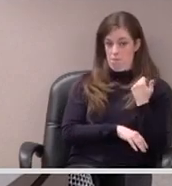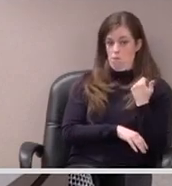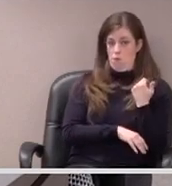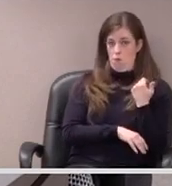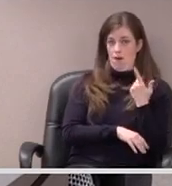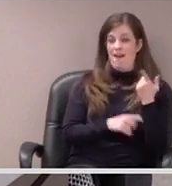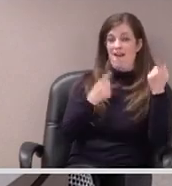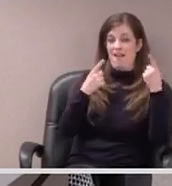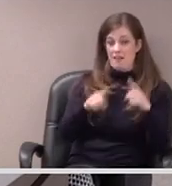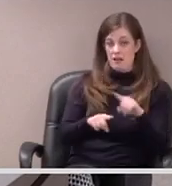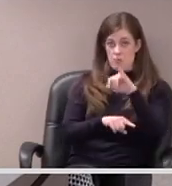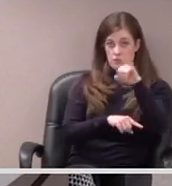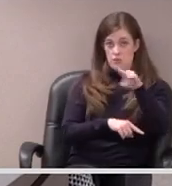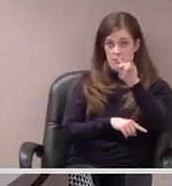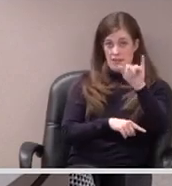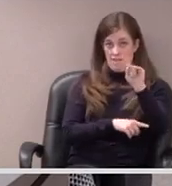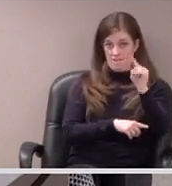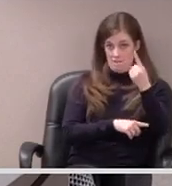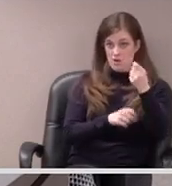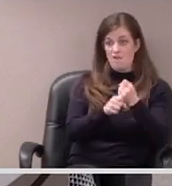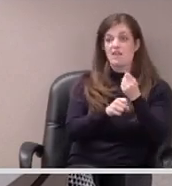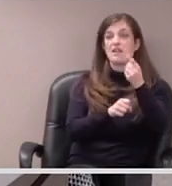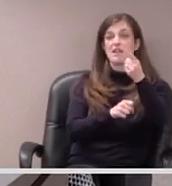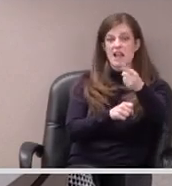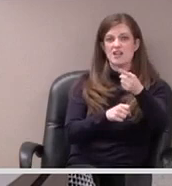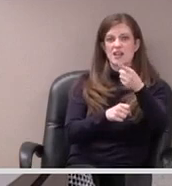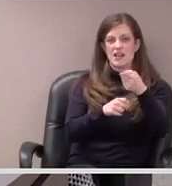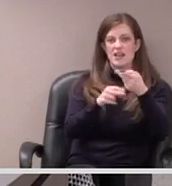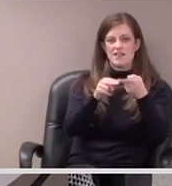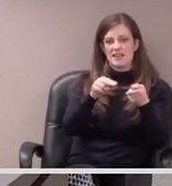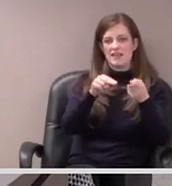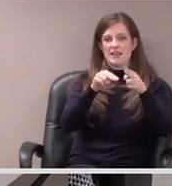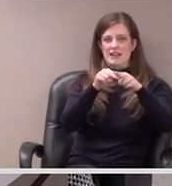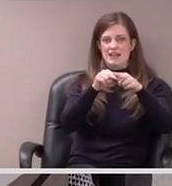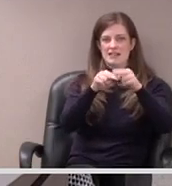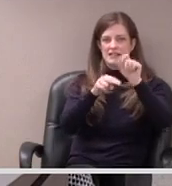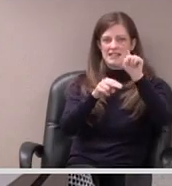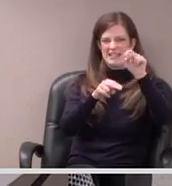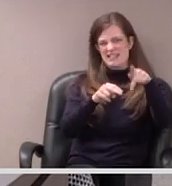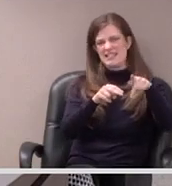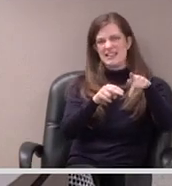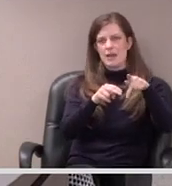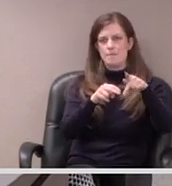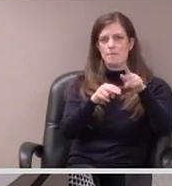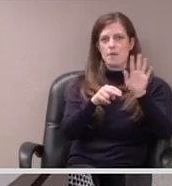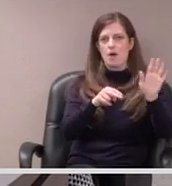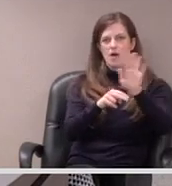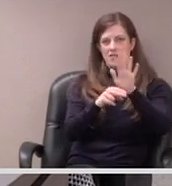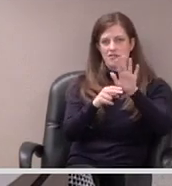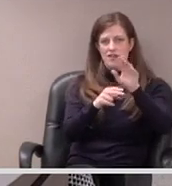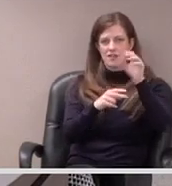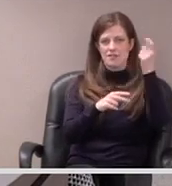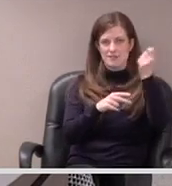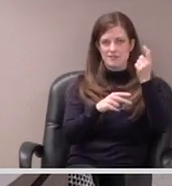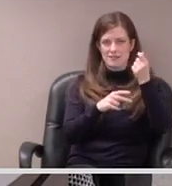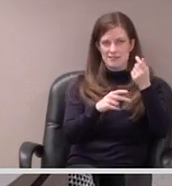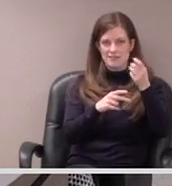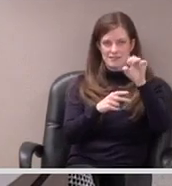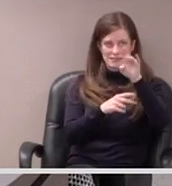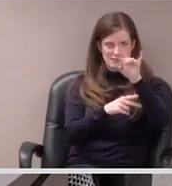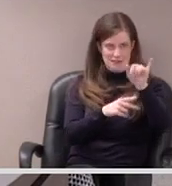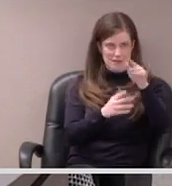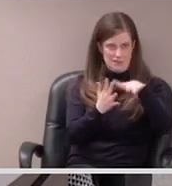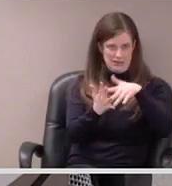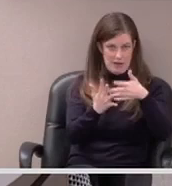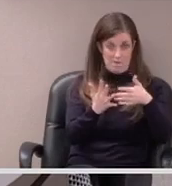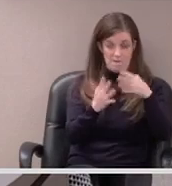come July 1 the next year, they get a step on the salary schedule. That is teachers as